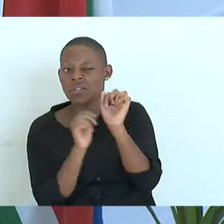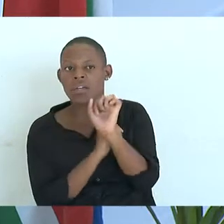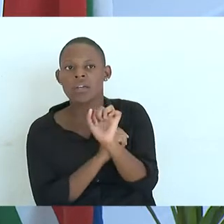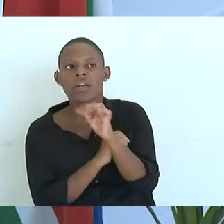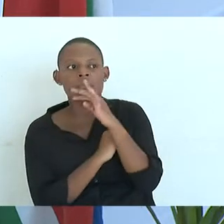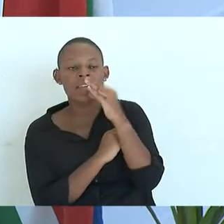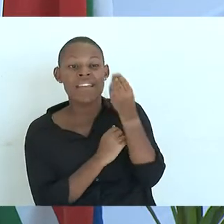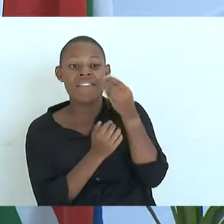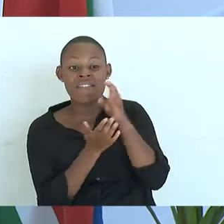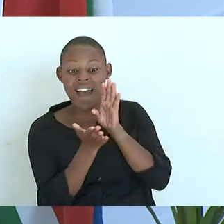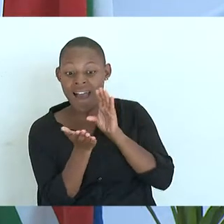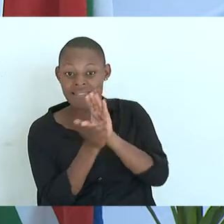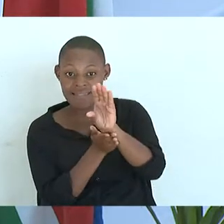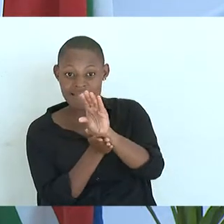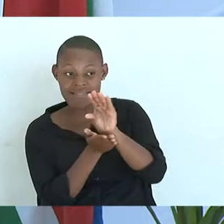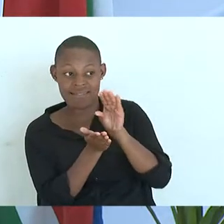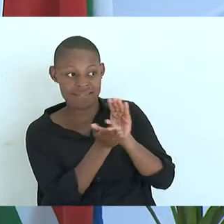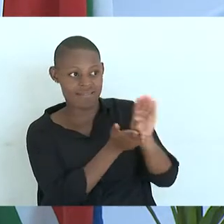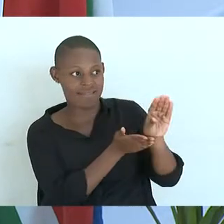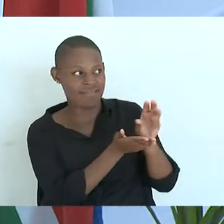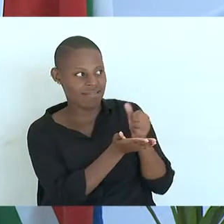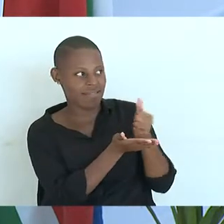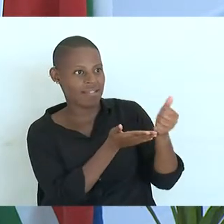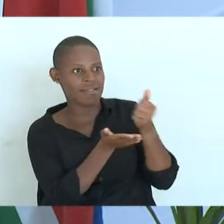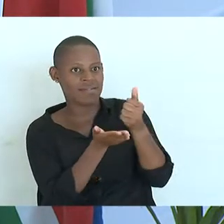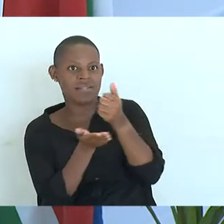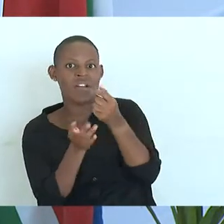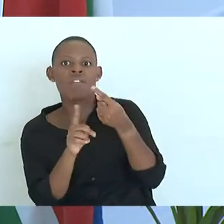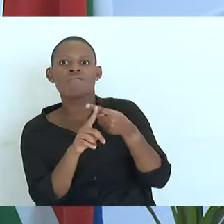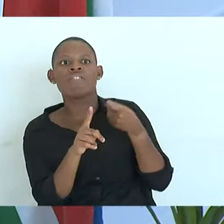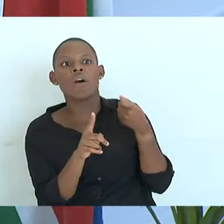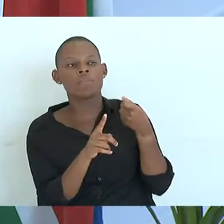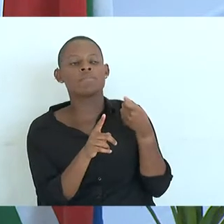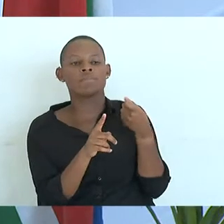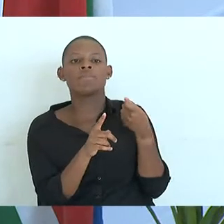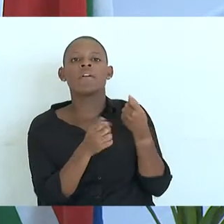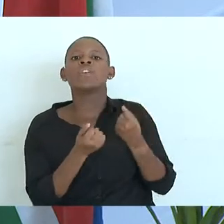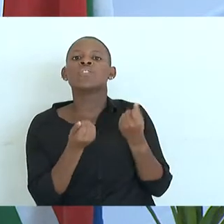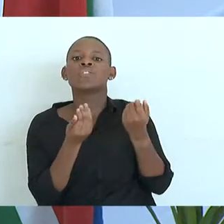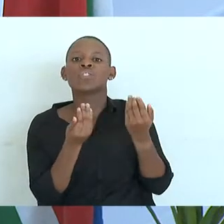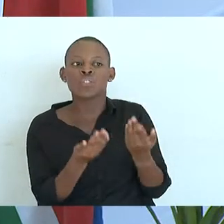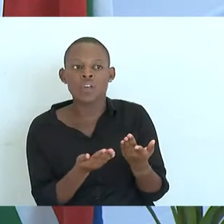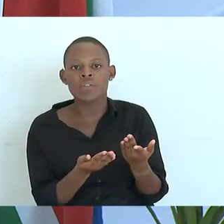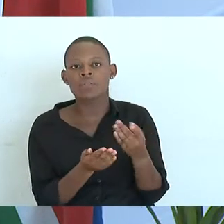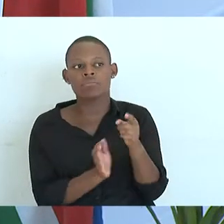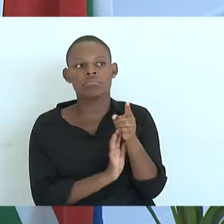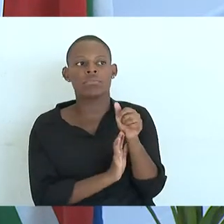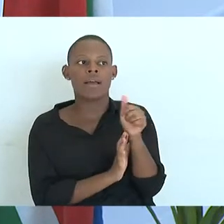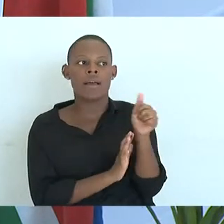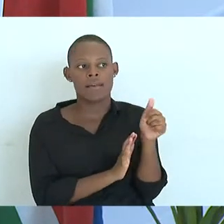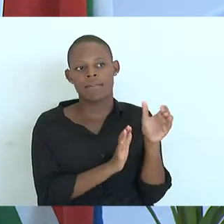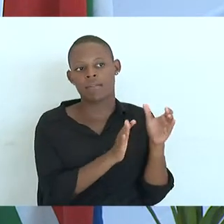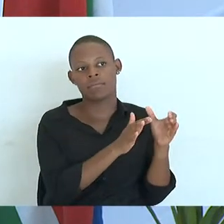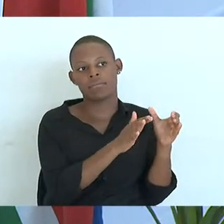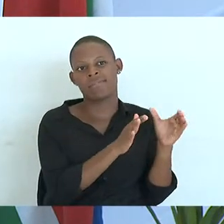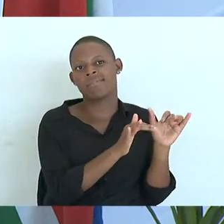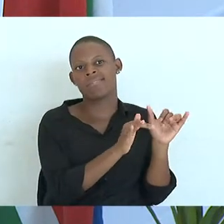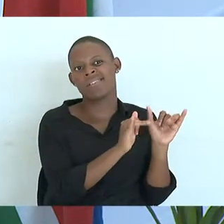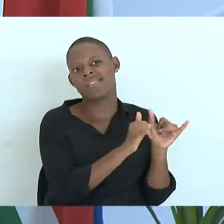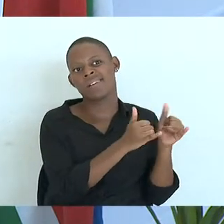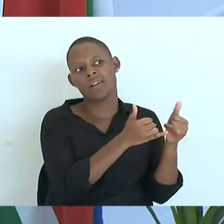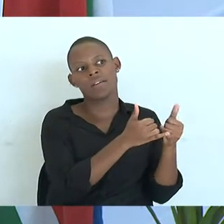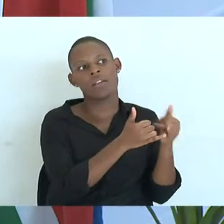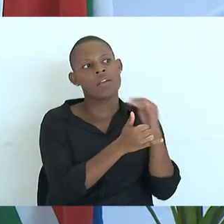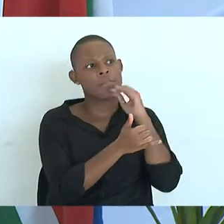ukufunda through ama-service providers kuba nzima kungcono ukufunda through ukuthi